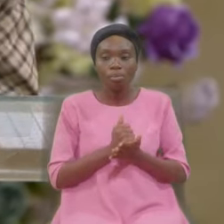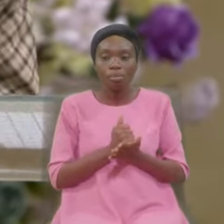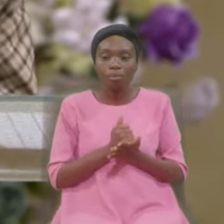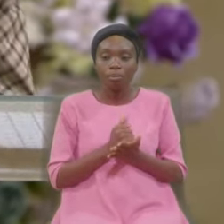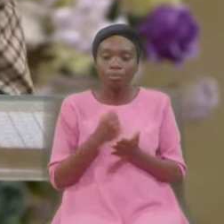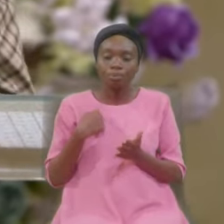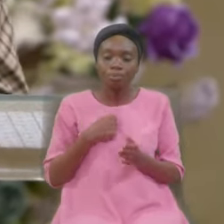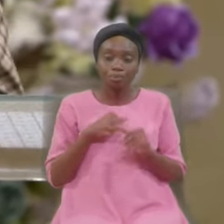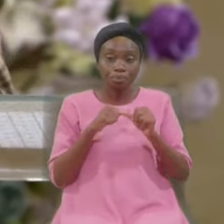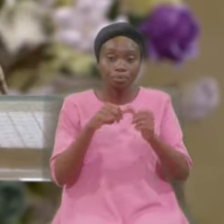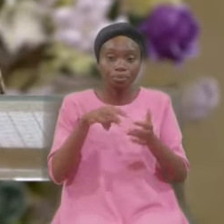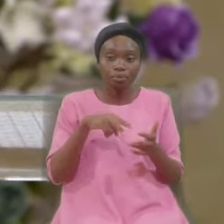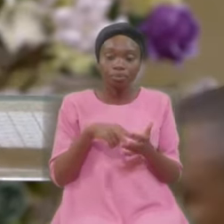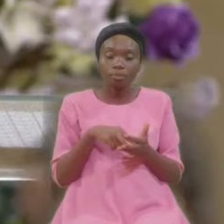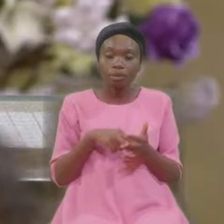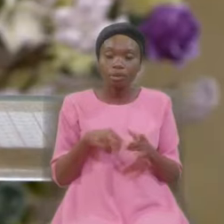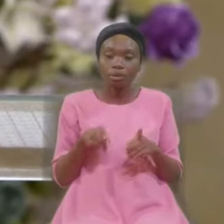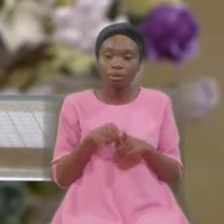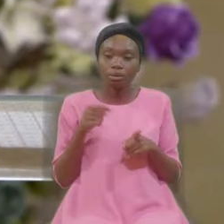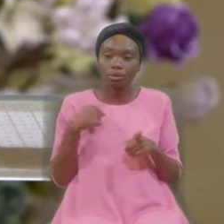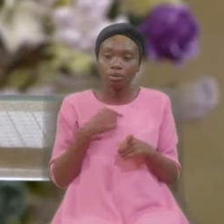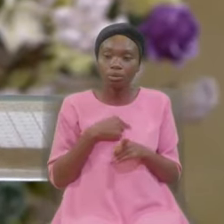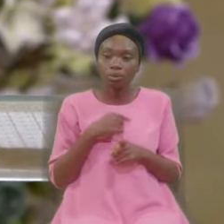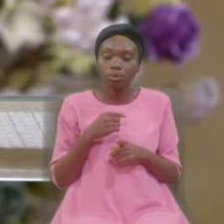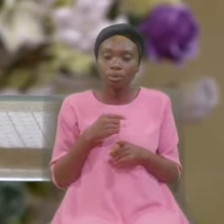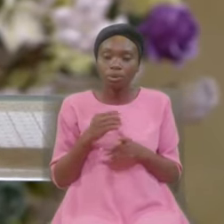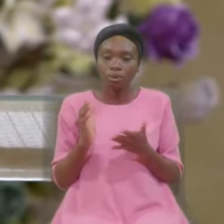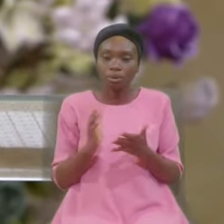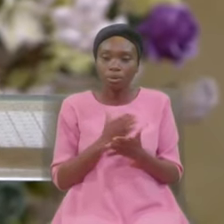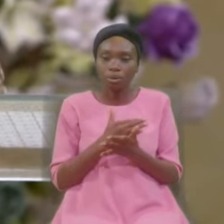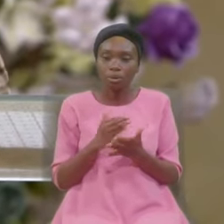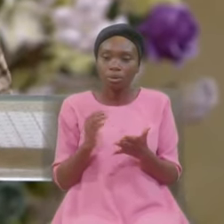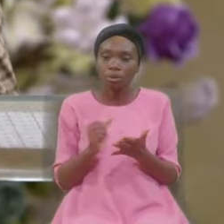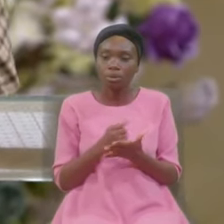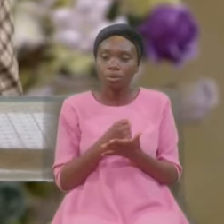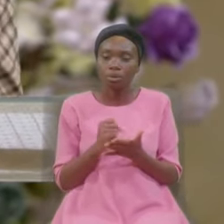We'll remain standing. We'll take the song,